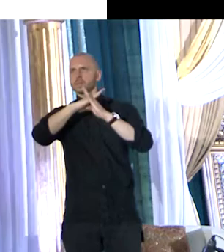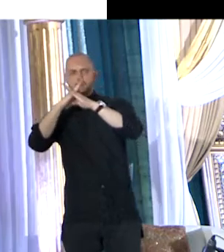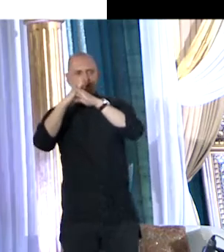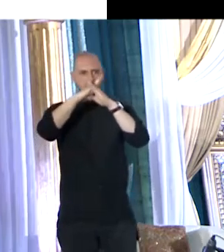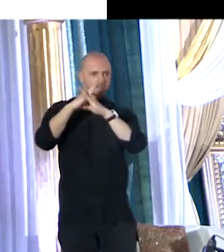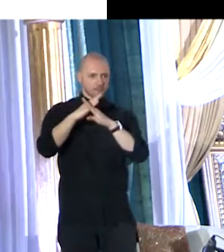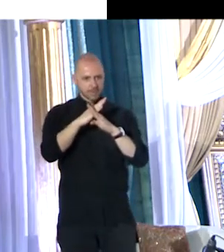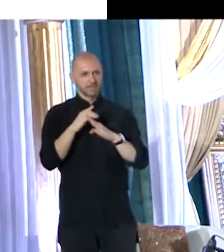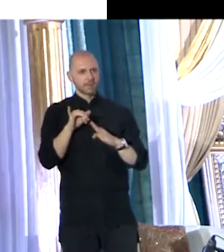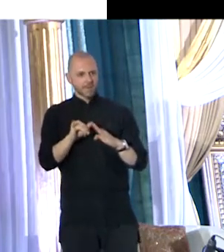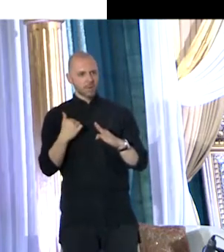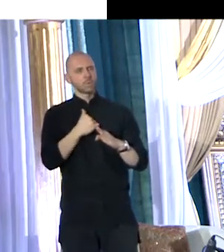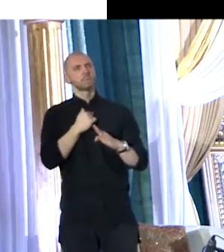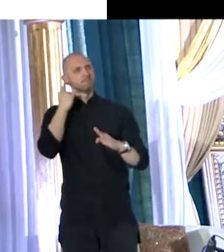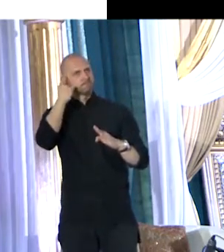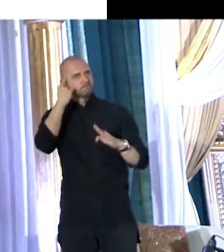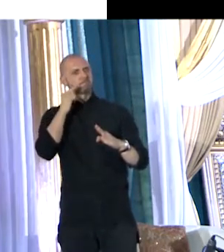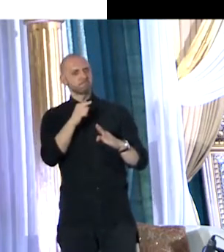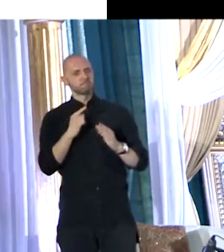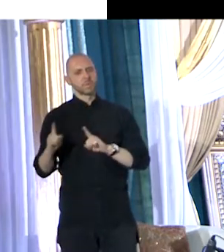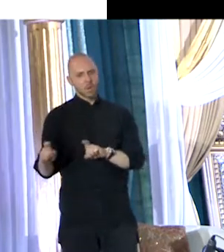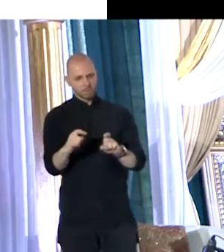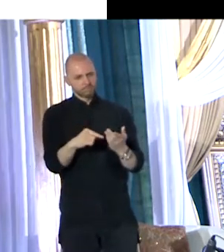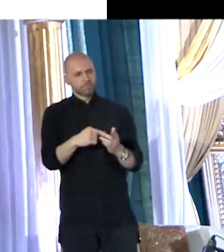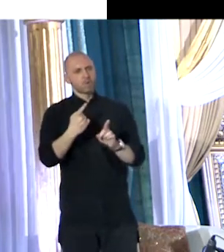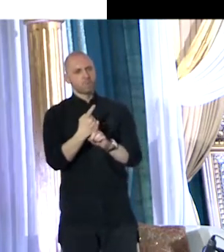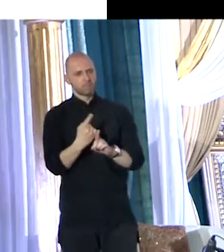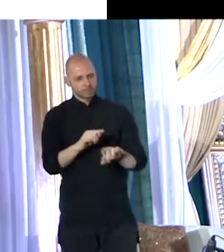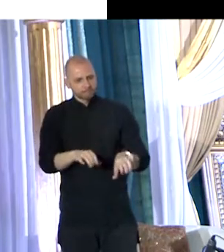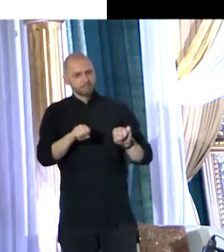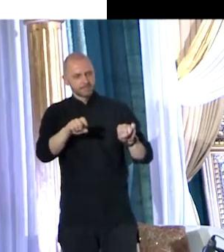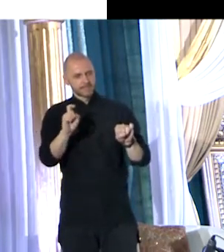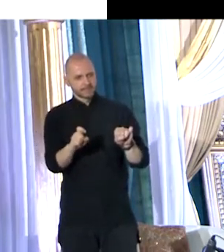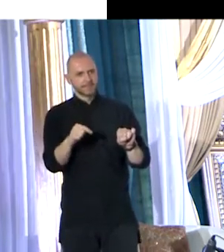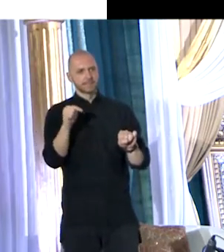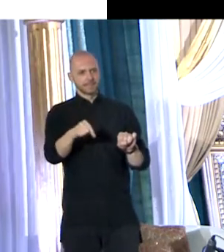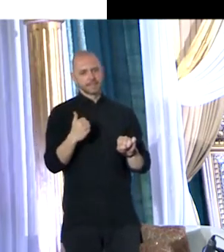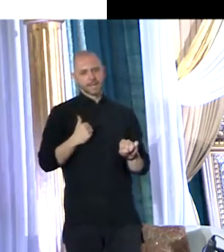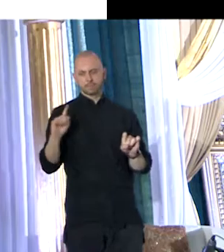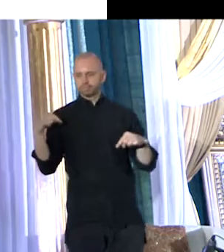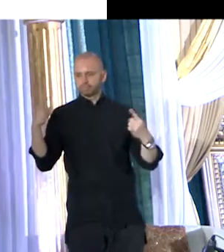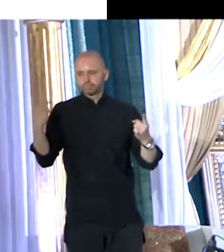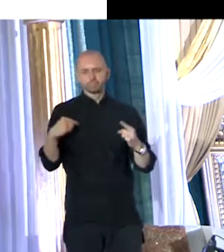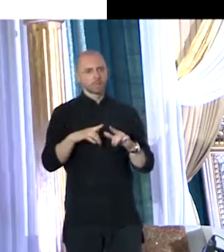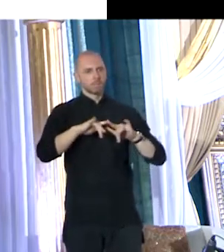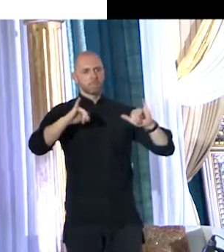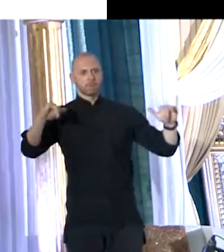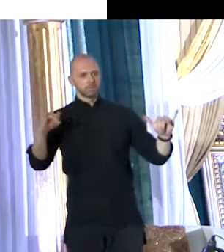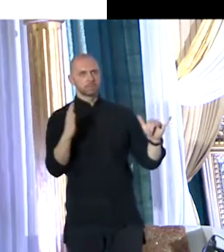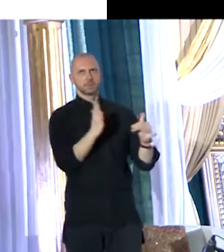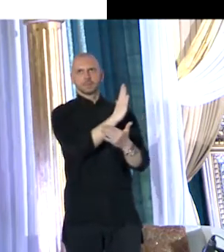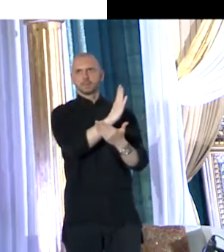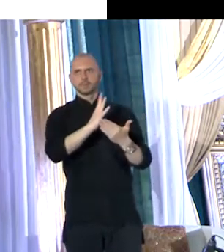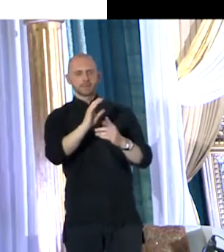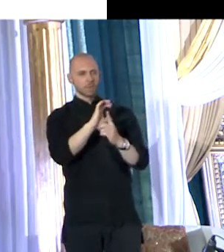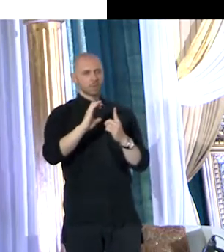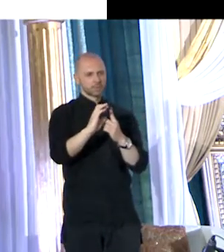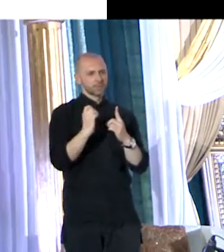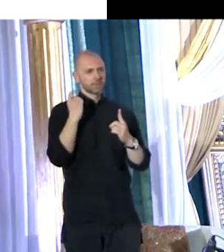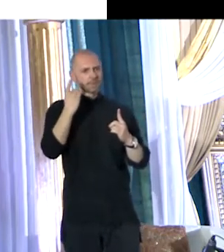This is despite the fact that we live in a multicultural and supposedly diverse society. And there really has not been any